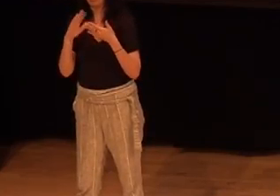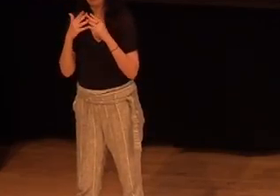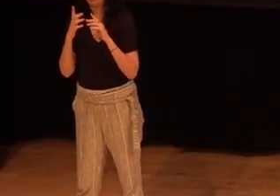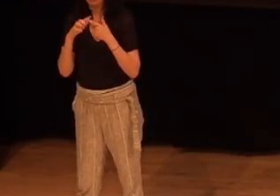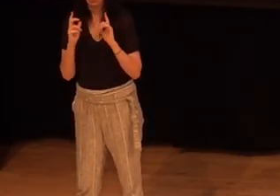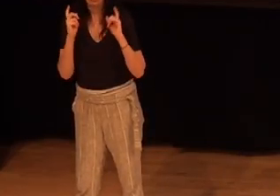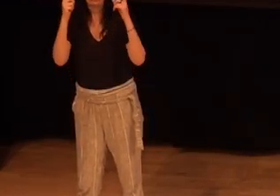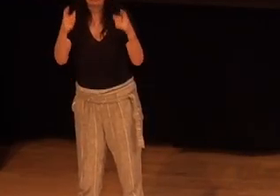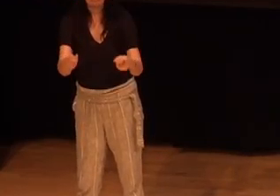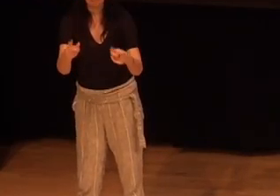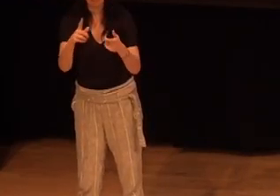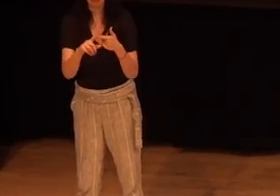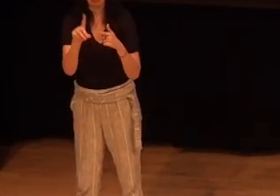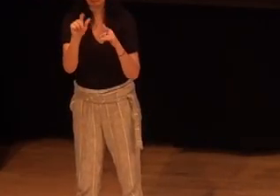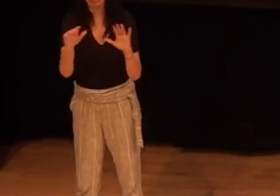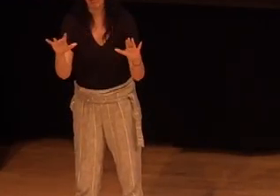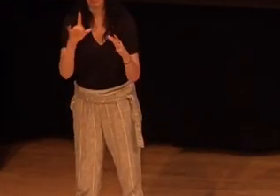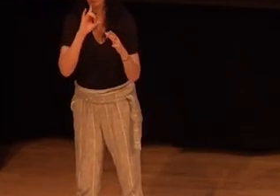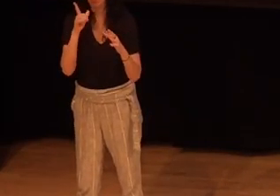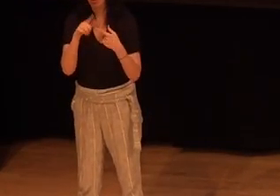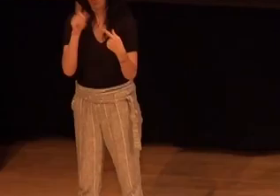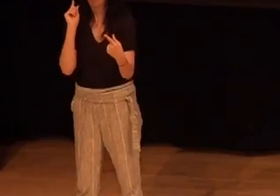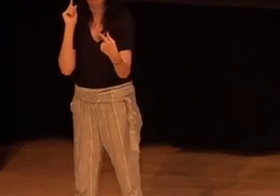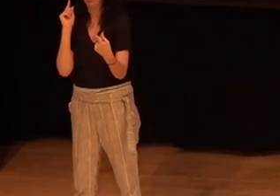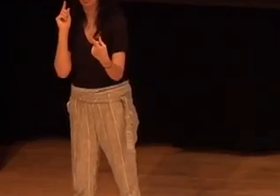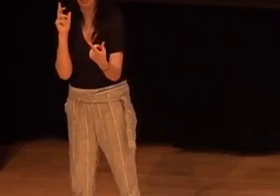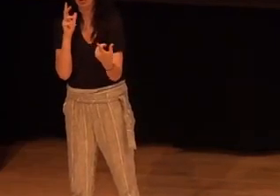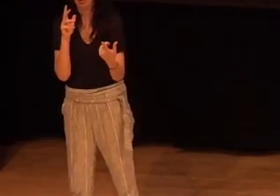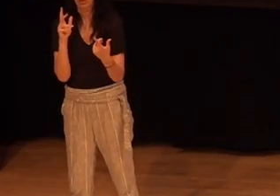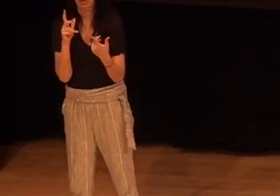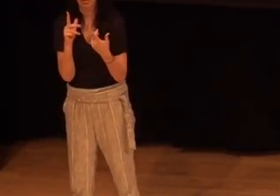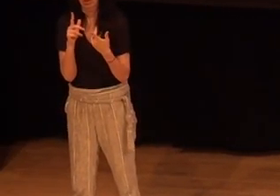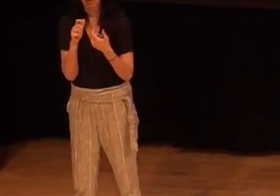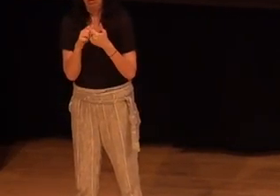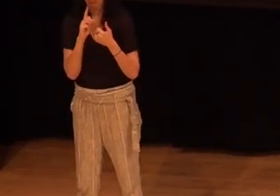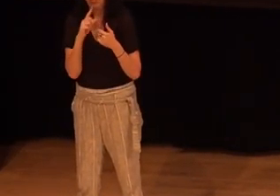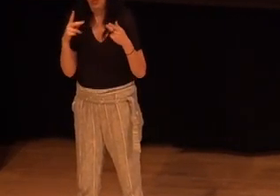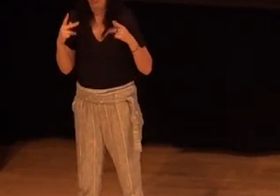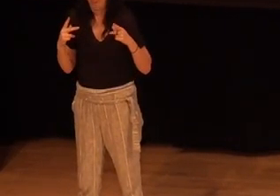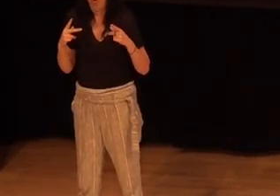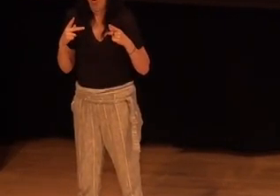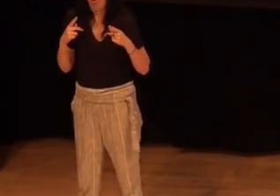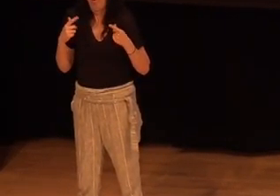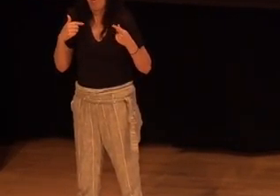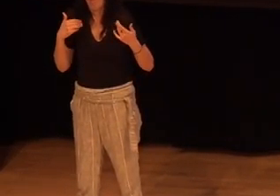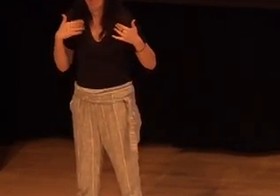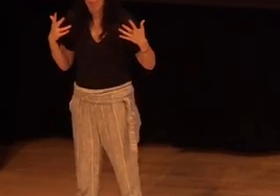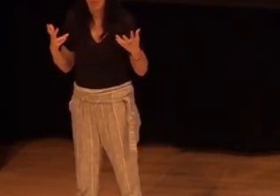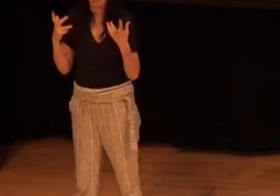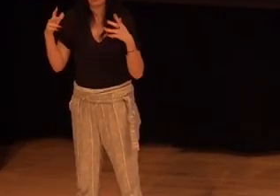its disabled citizens, when in fact it was really quite the other way around. It was a party we were throwing for ourselves.